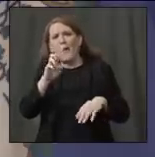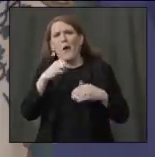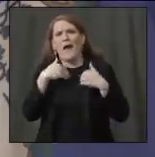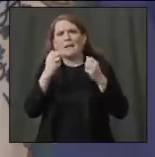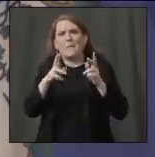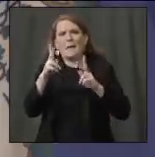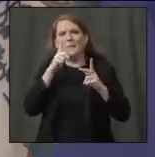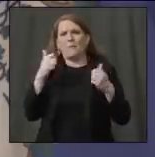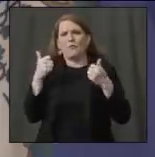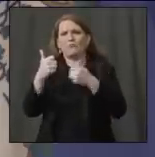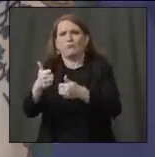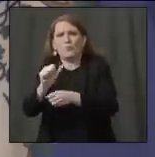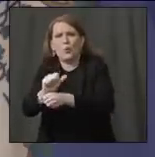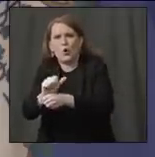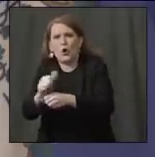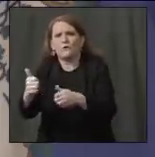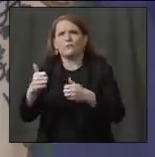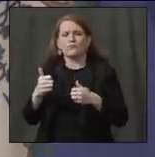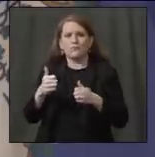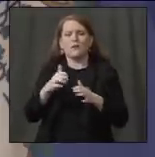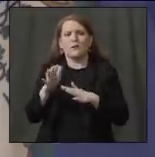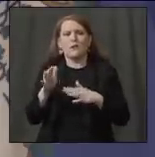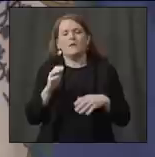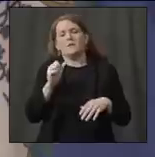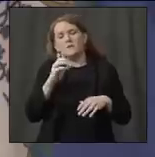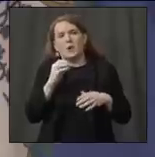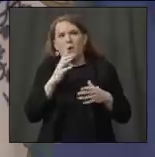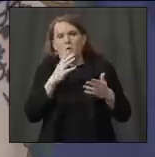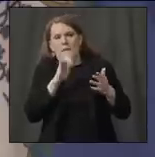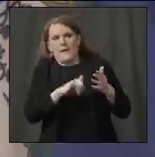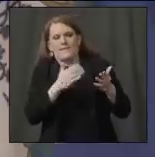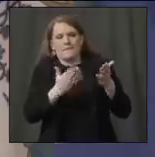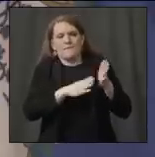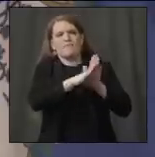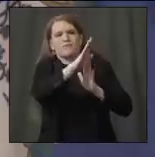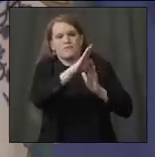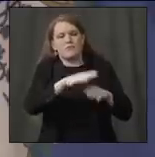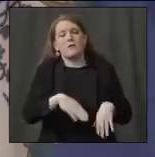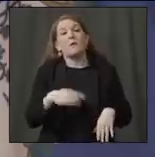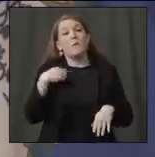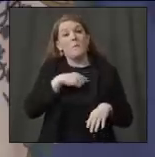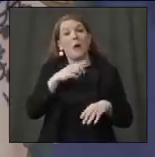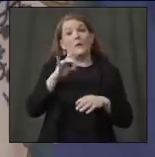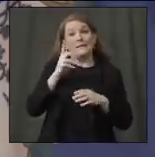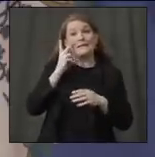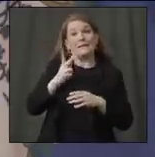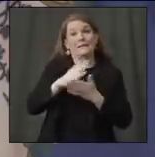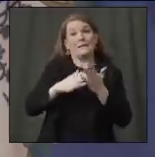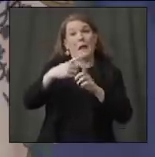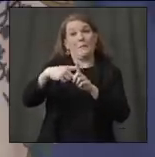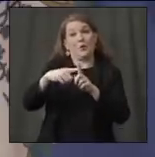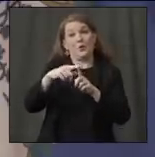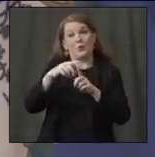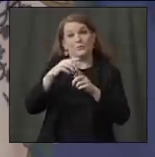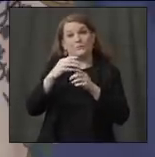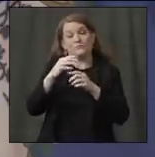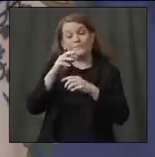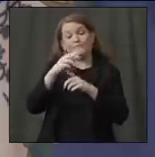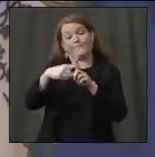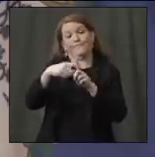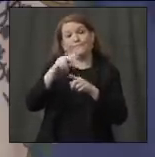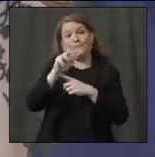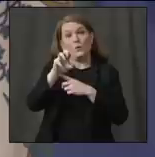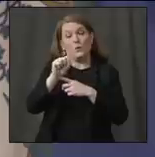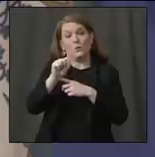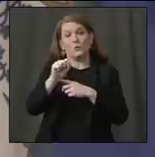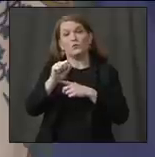term. And the good news is over in New Zealand and Australia, where if you saw, they are slowly, through strict